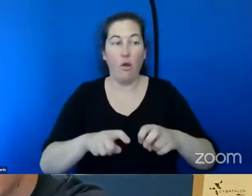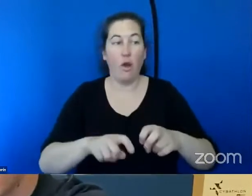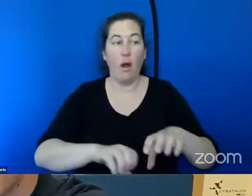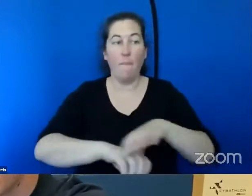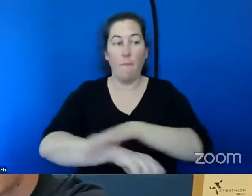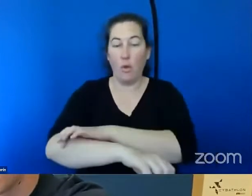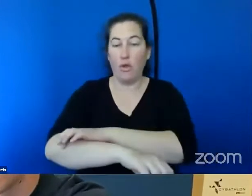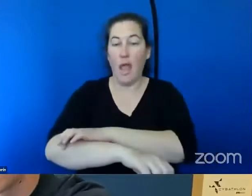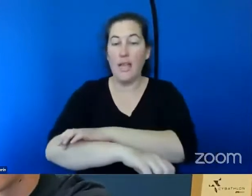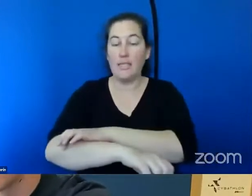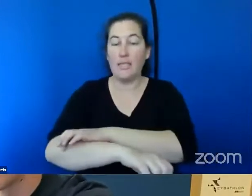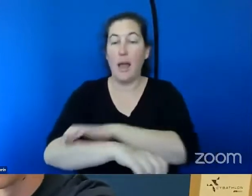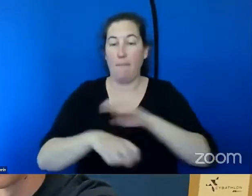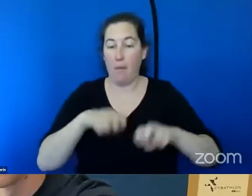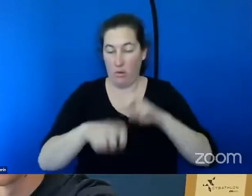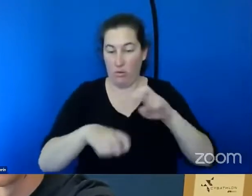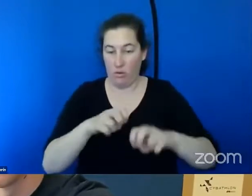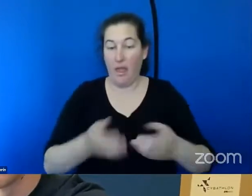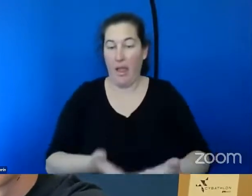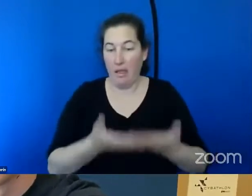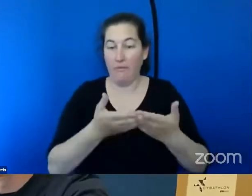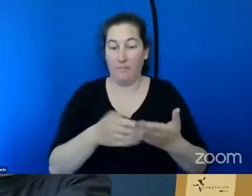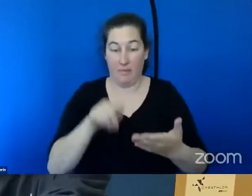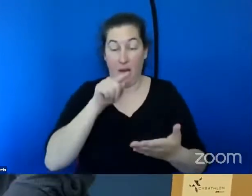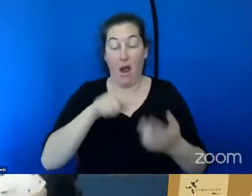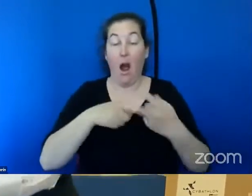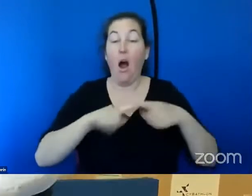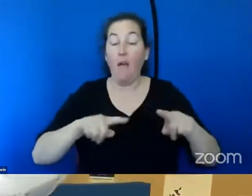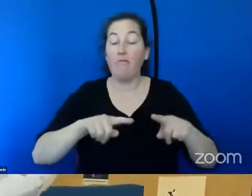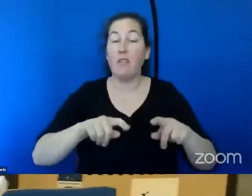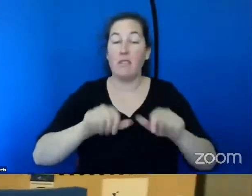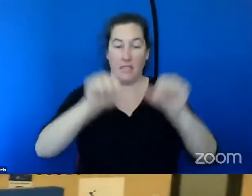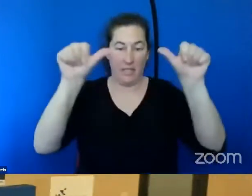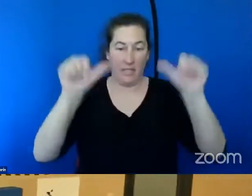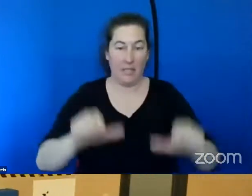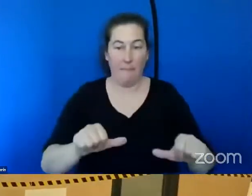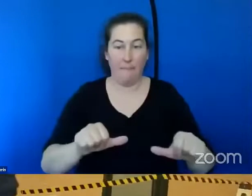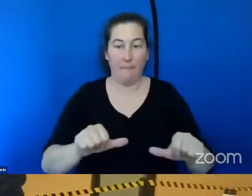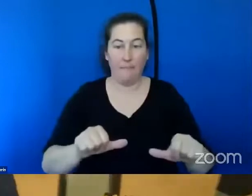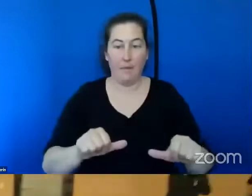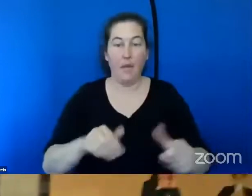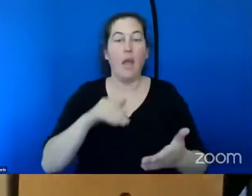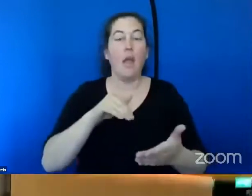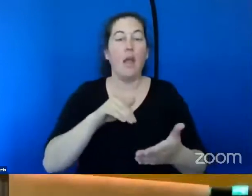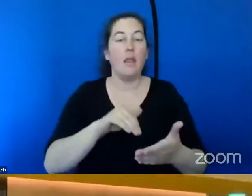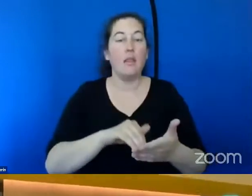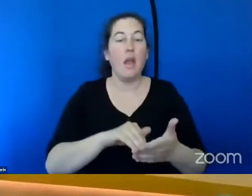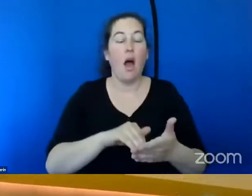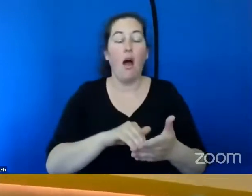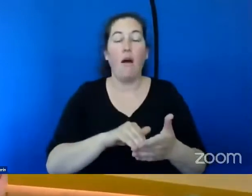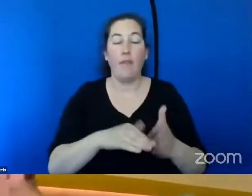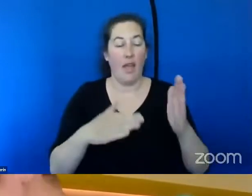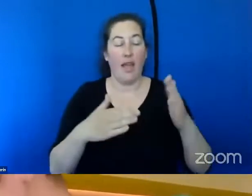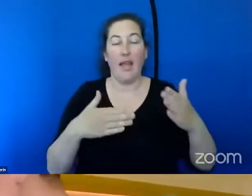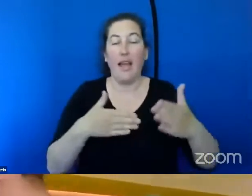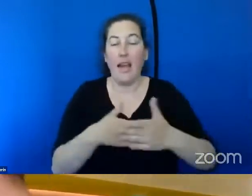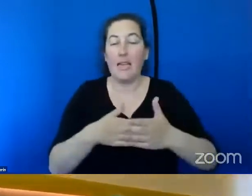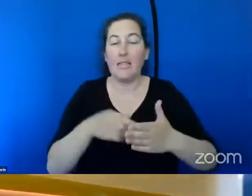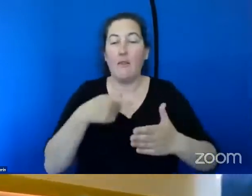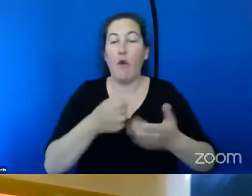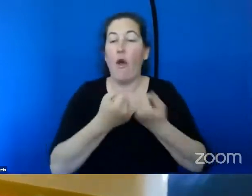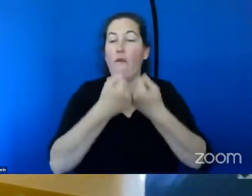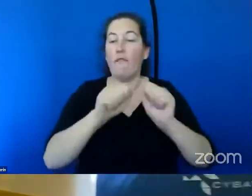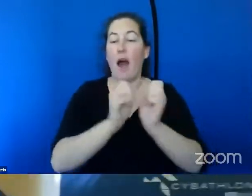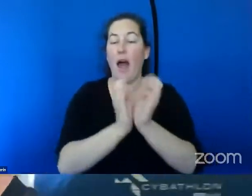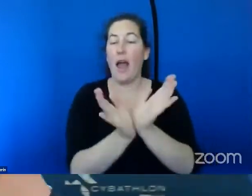Sometimes gripping is even easier than letting the objects go again, because they still stick on the object. Oh no! And that's a task